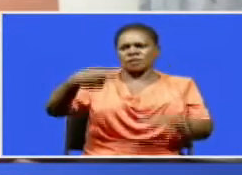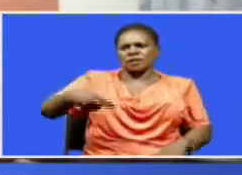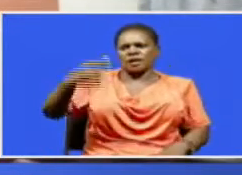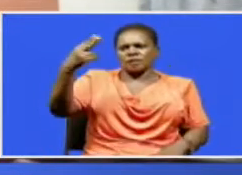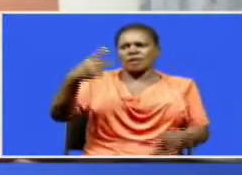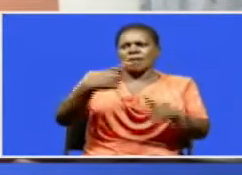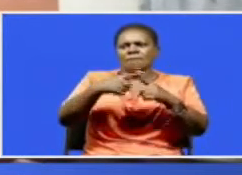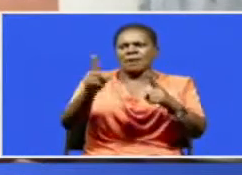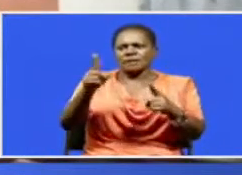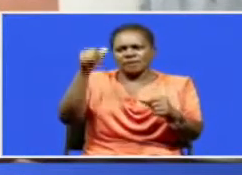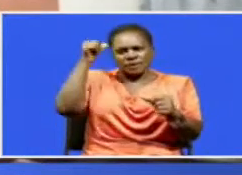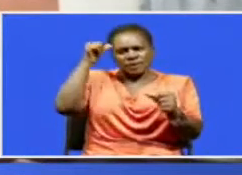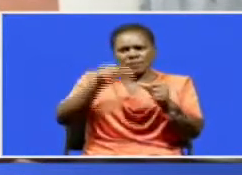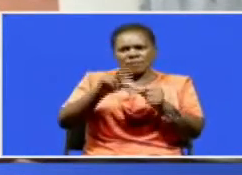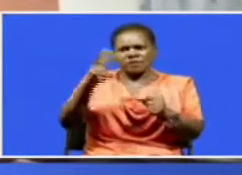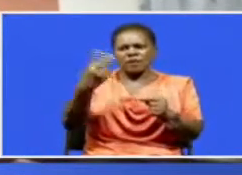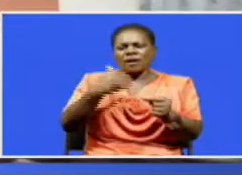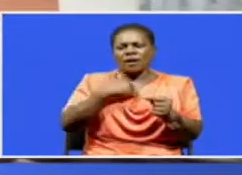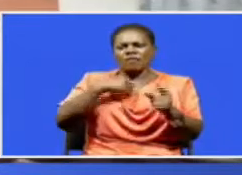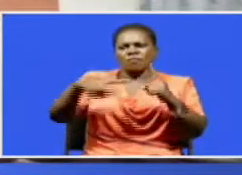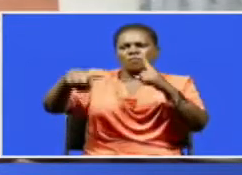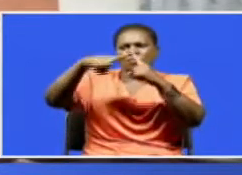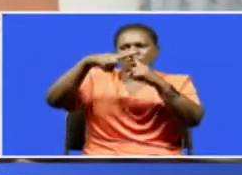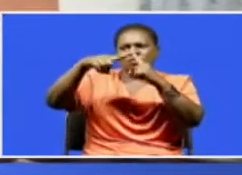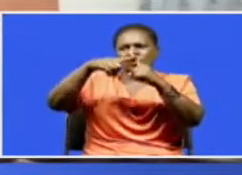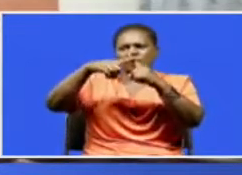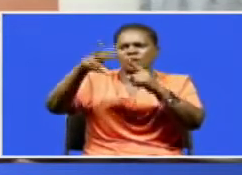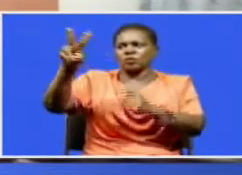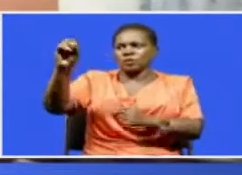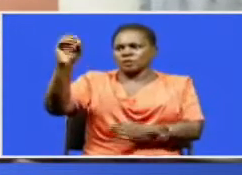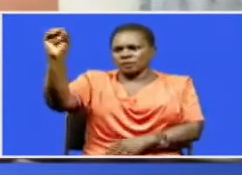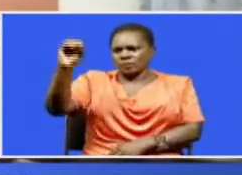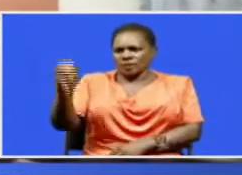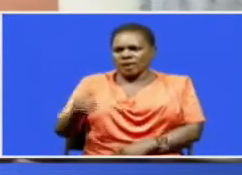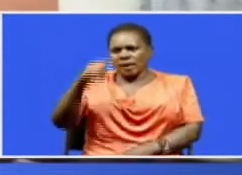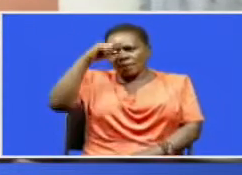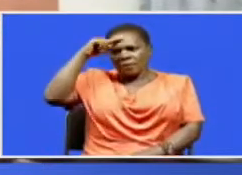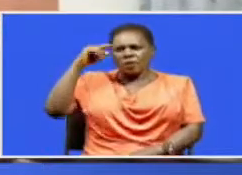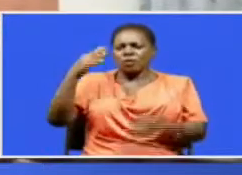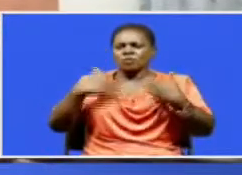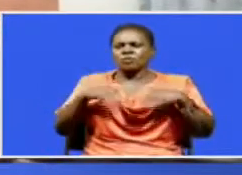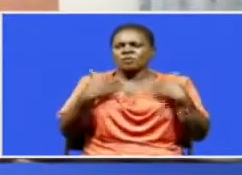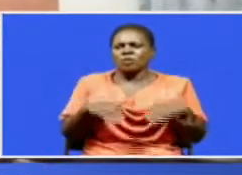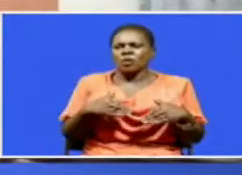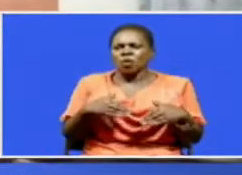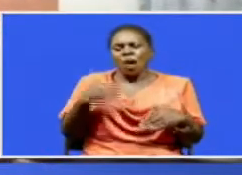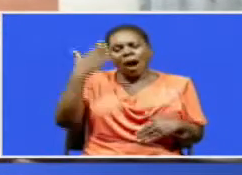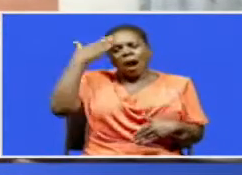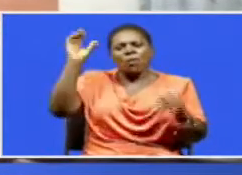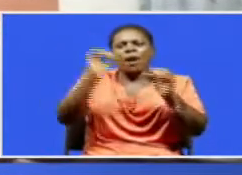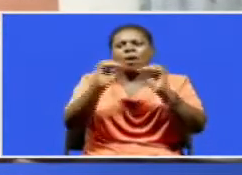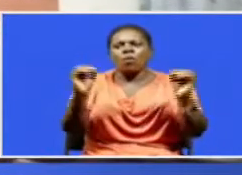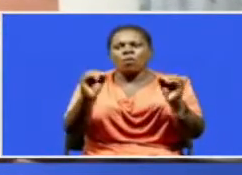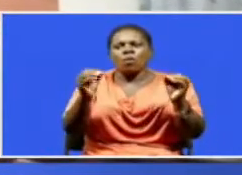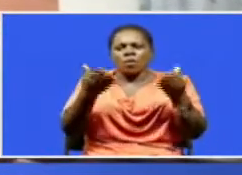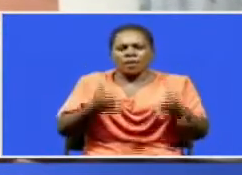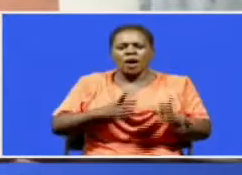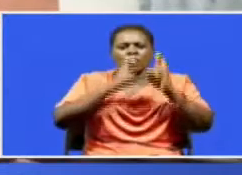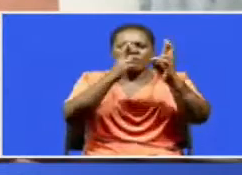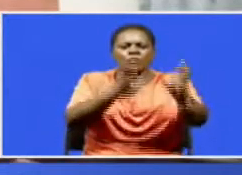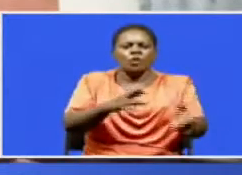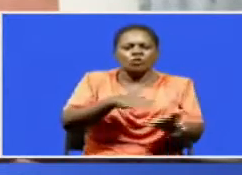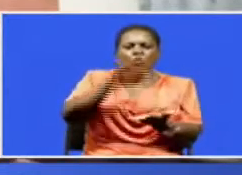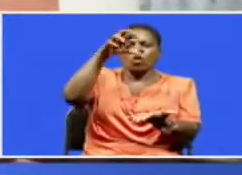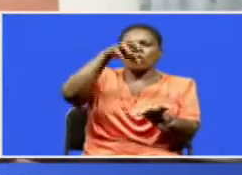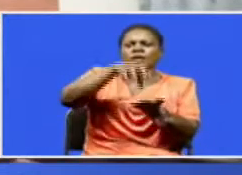remember, with the second wave, we even had a positivity rate of even up to 20%. I think because people are more vigilant, people are more aware, now we are reporting more